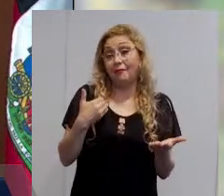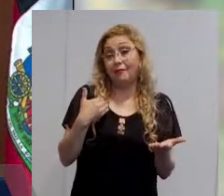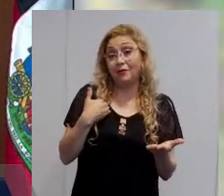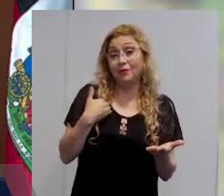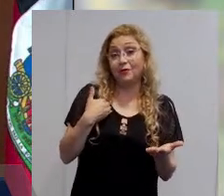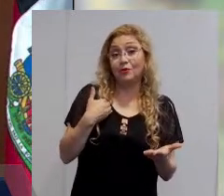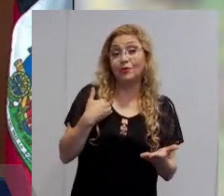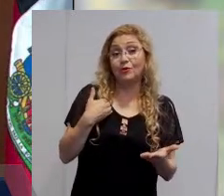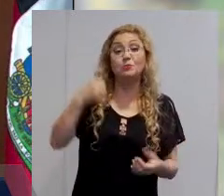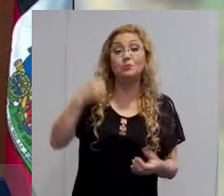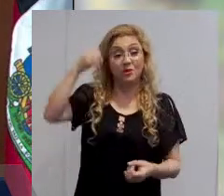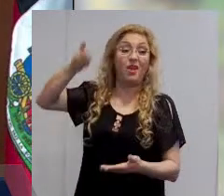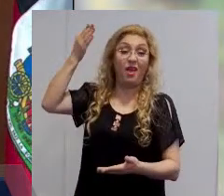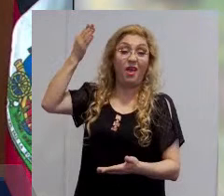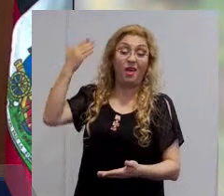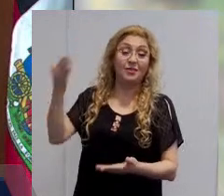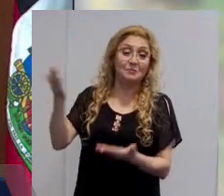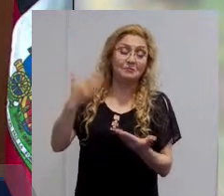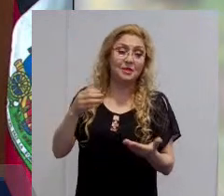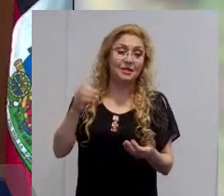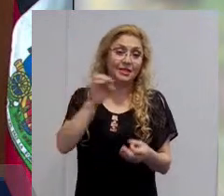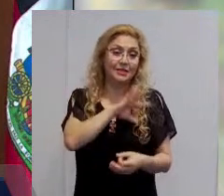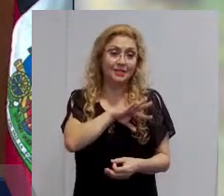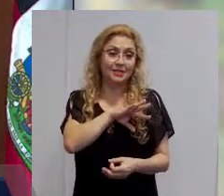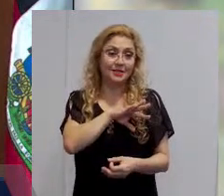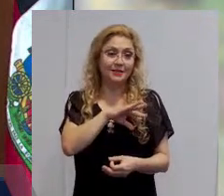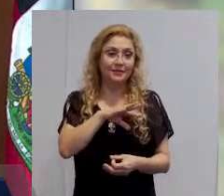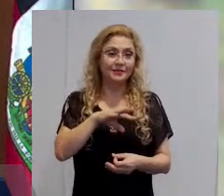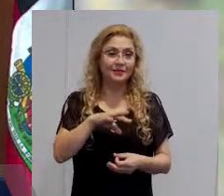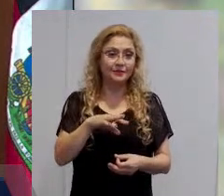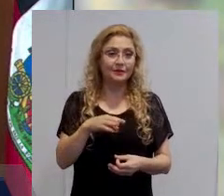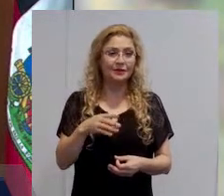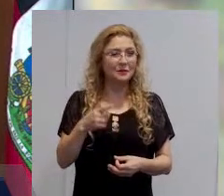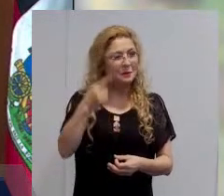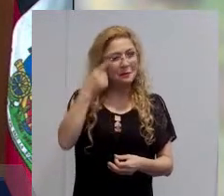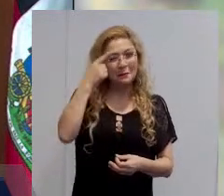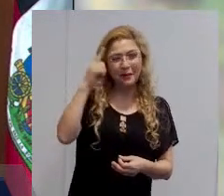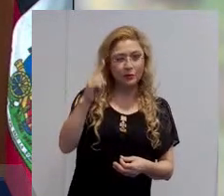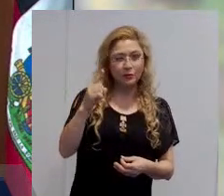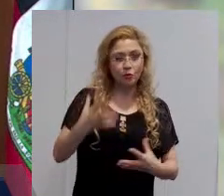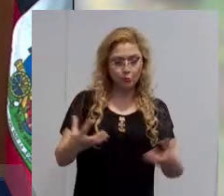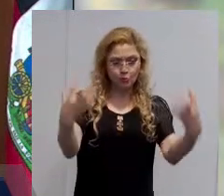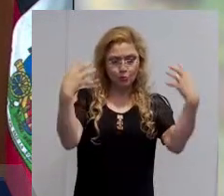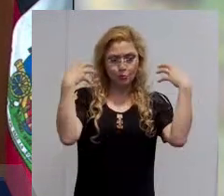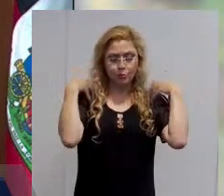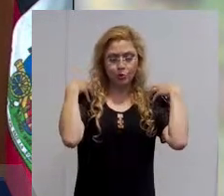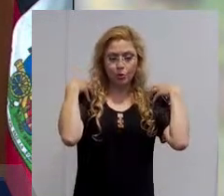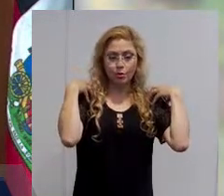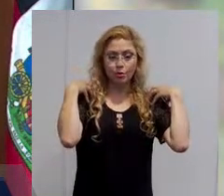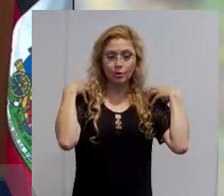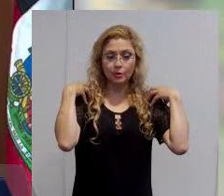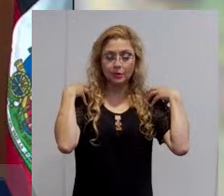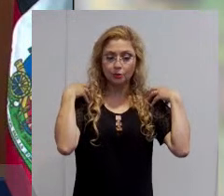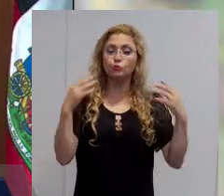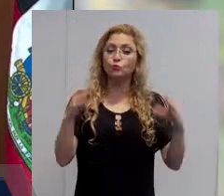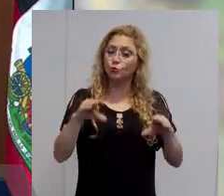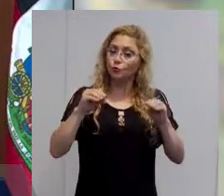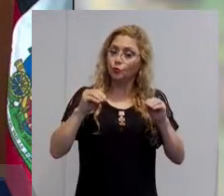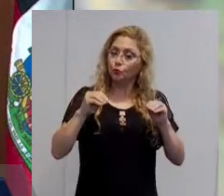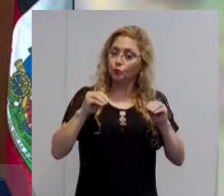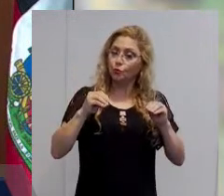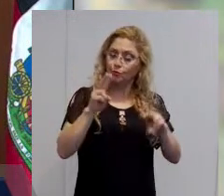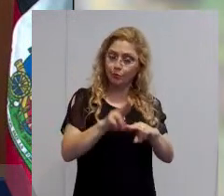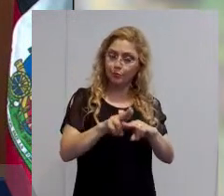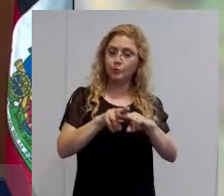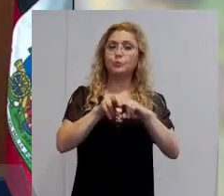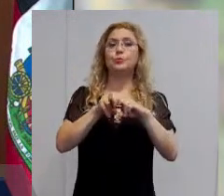things, well, I already knew what's going to be said even before I came to Chile. But if I take on the responsibility